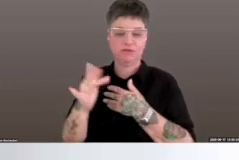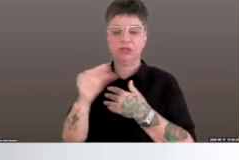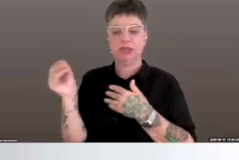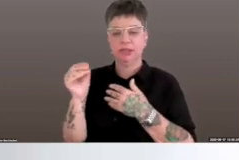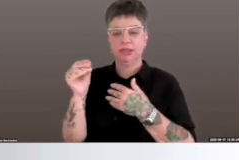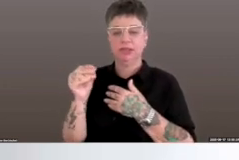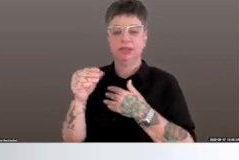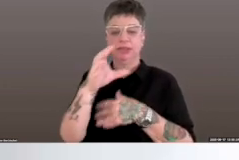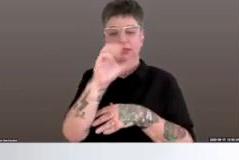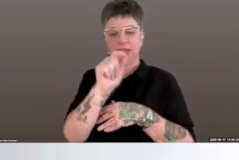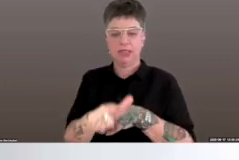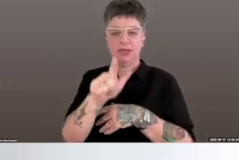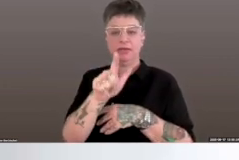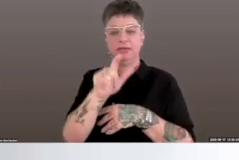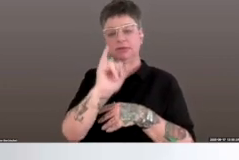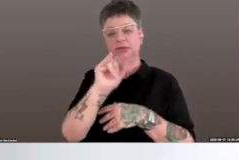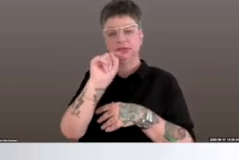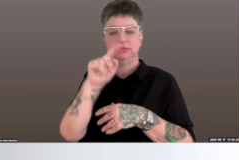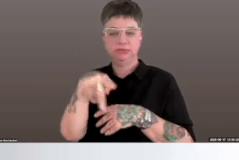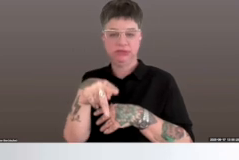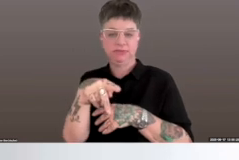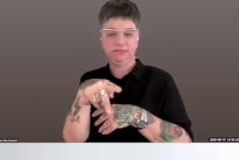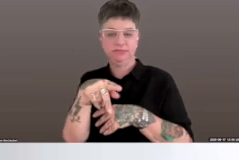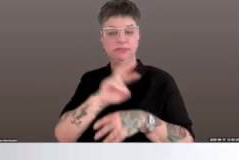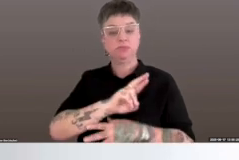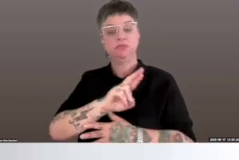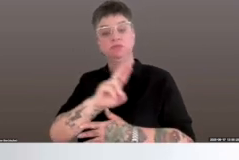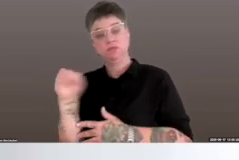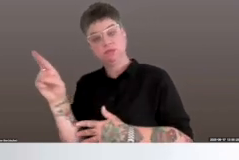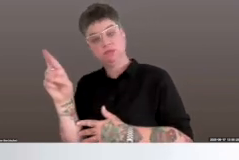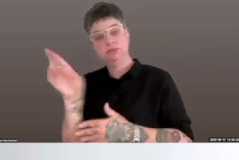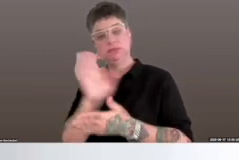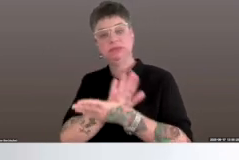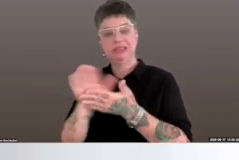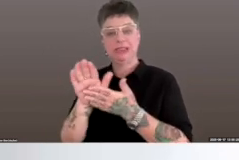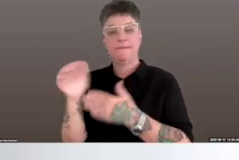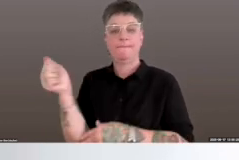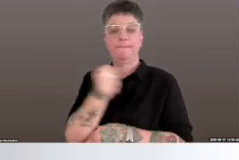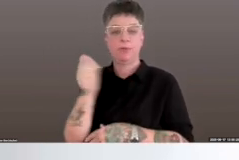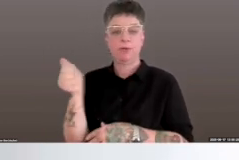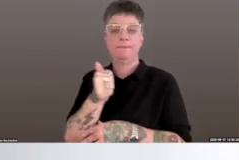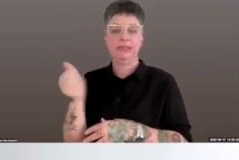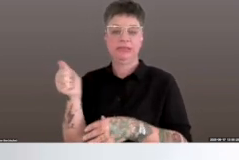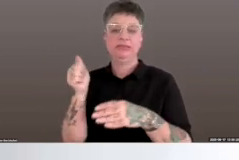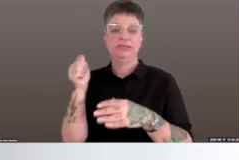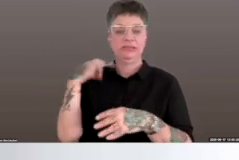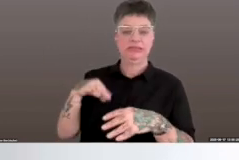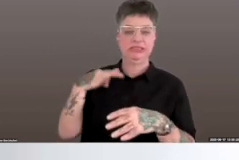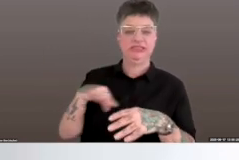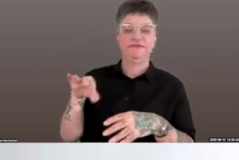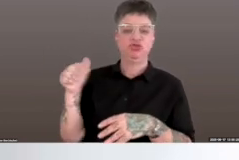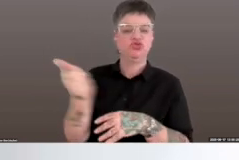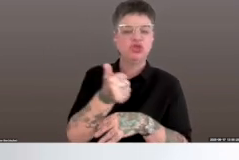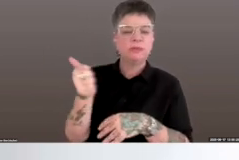Project, or CAL-ITP. On the right of the circle, we have the Clean Mobility Incentives, which aim to address the transportation needs